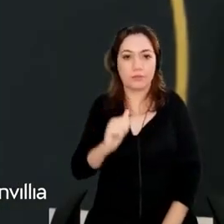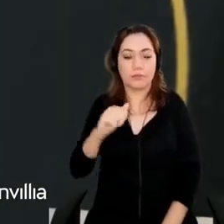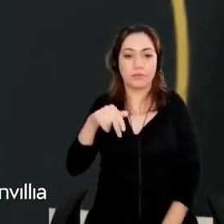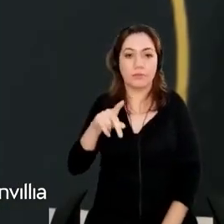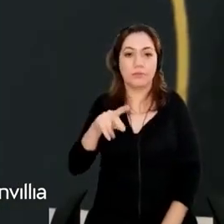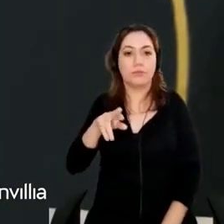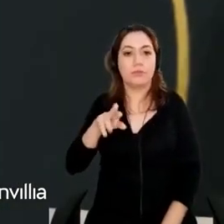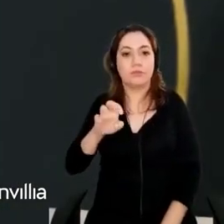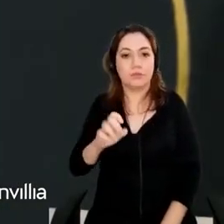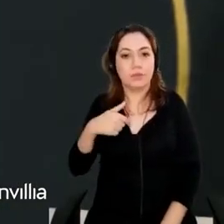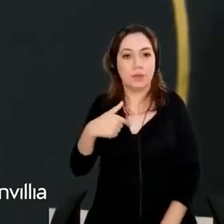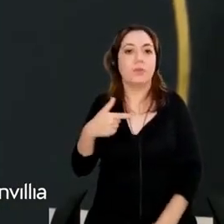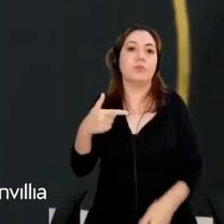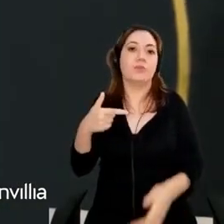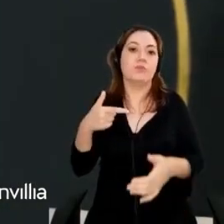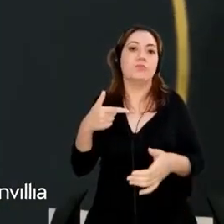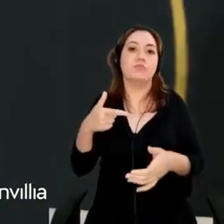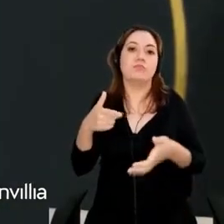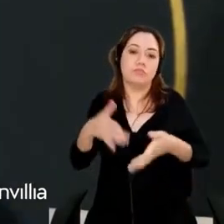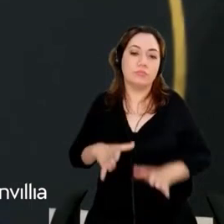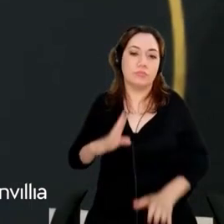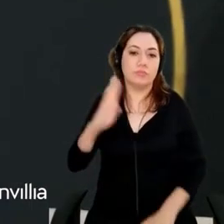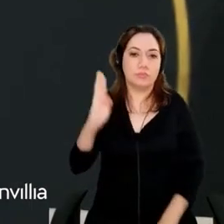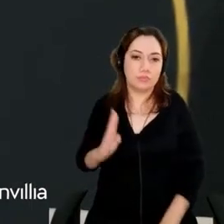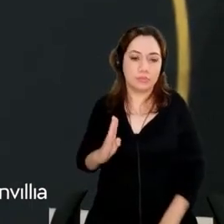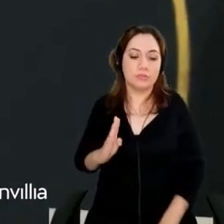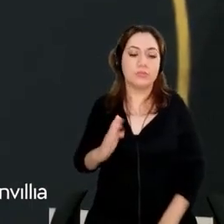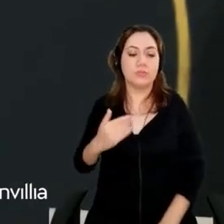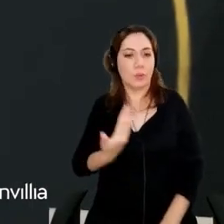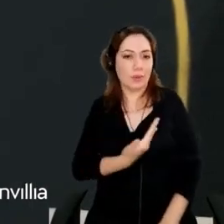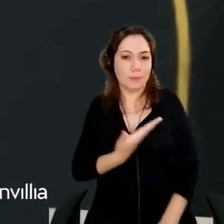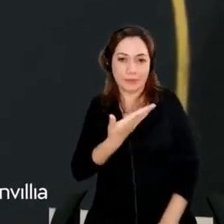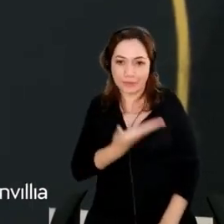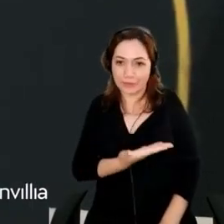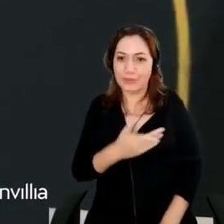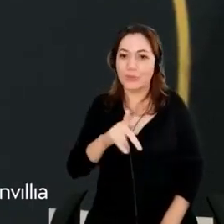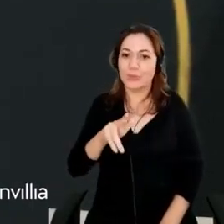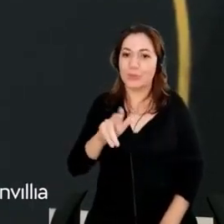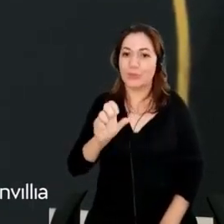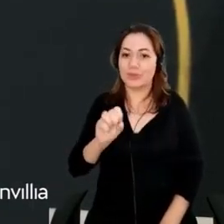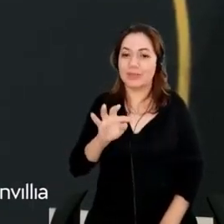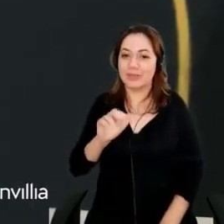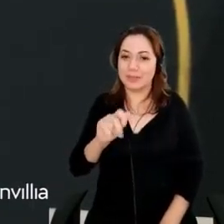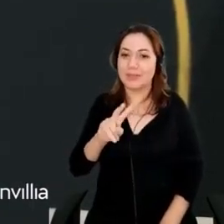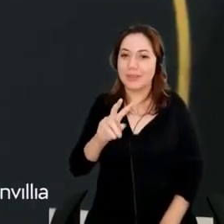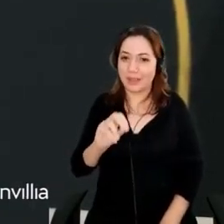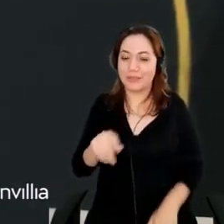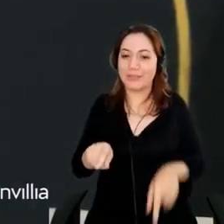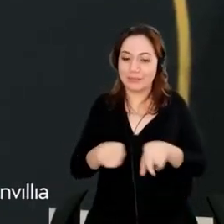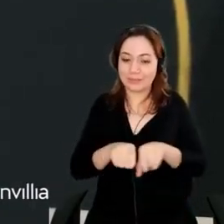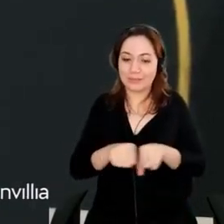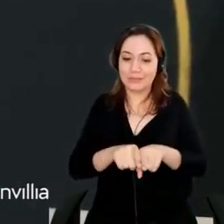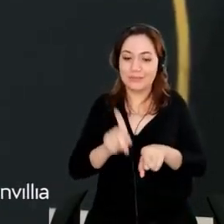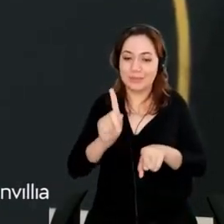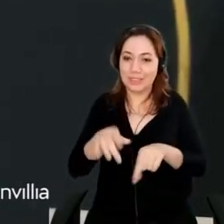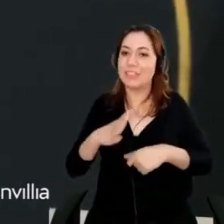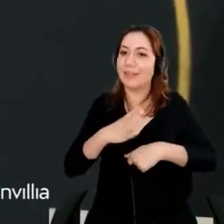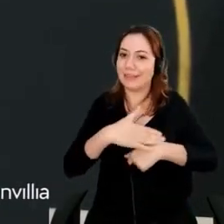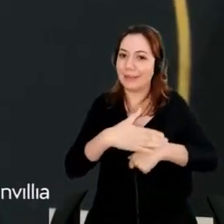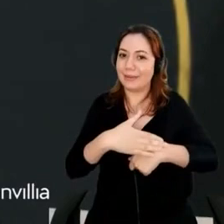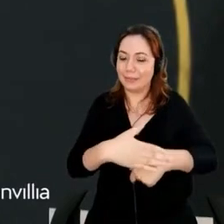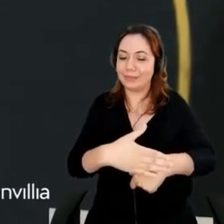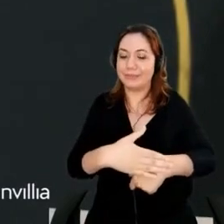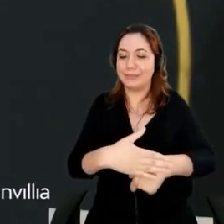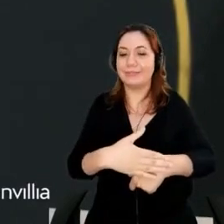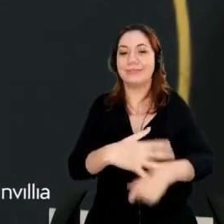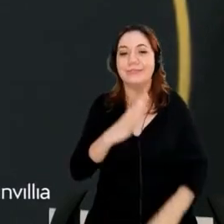Brazil, friend of Gustavo. Knows him for quite a while. I am